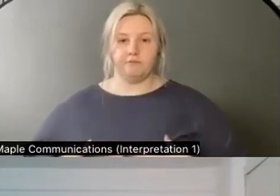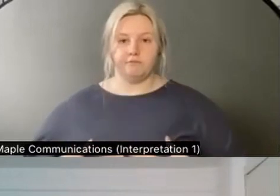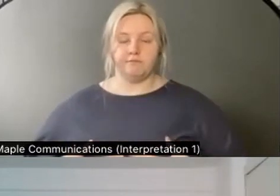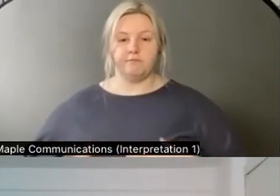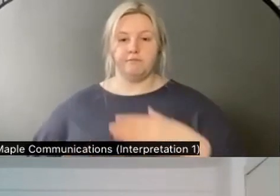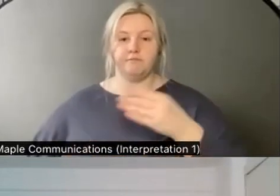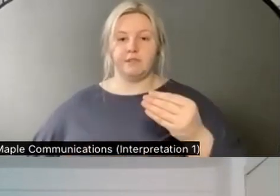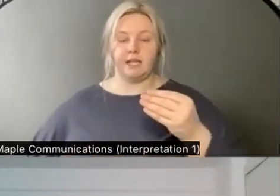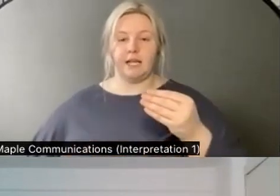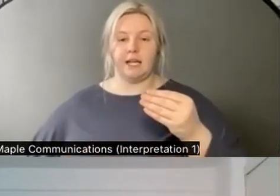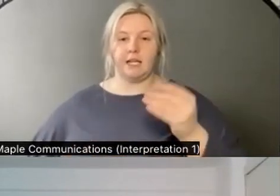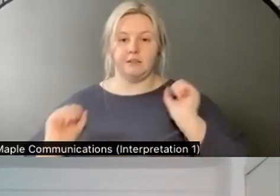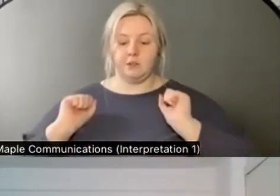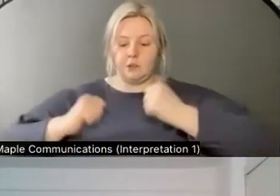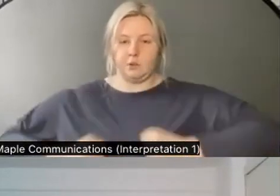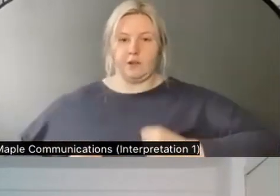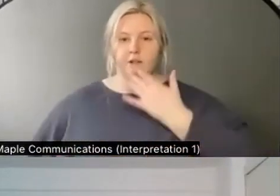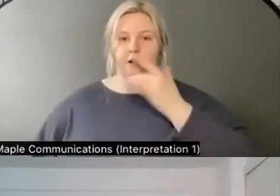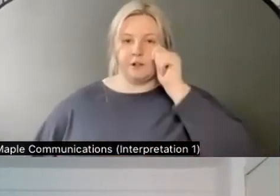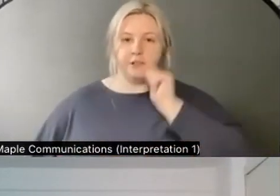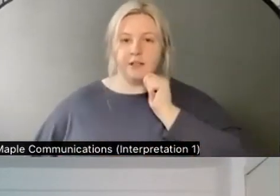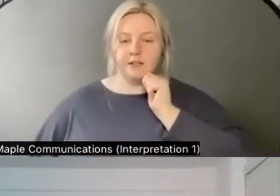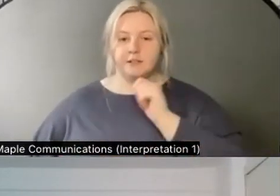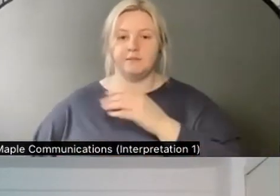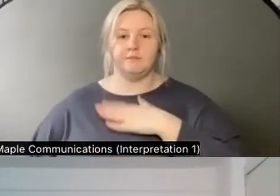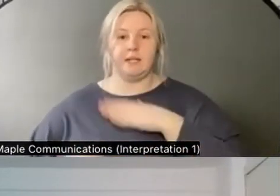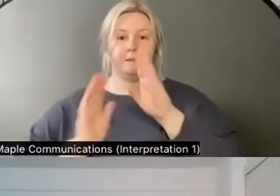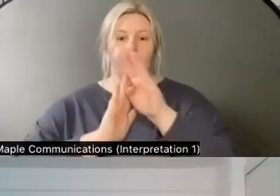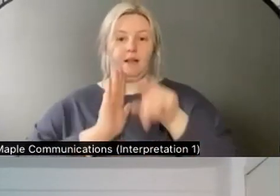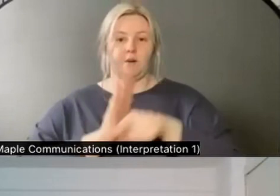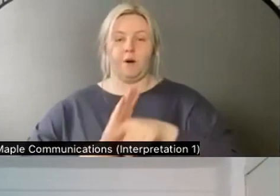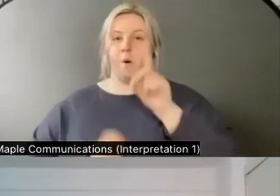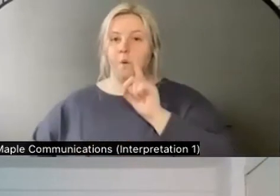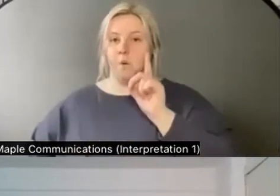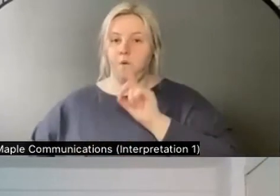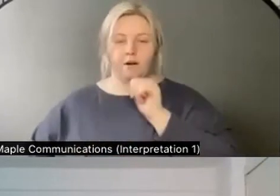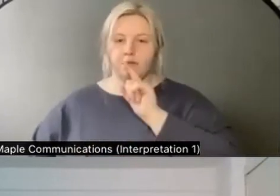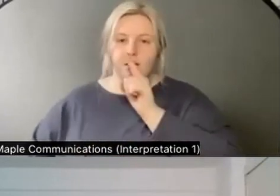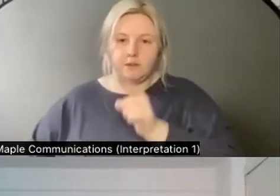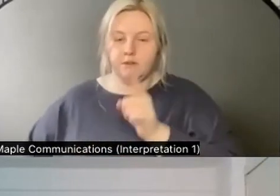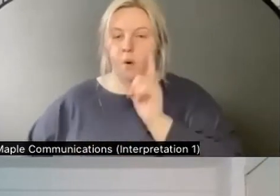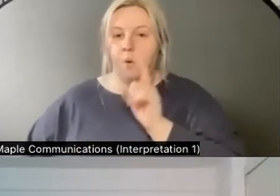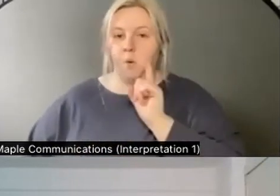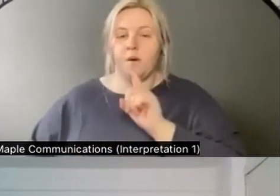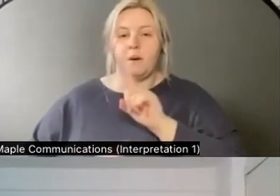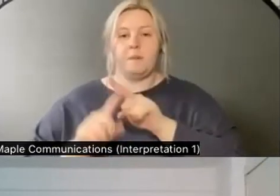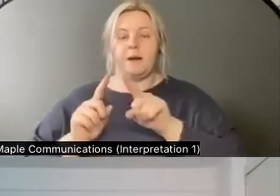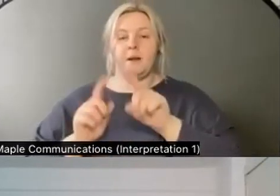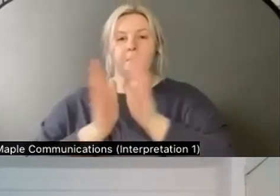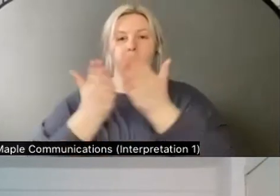tan colored sweater. My artificial background is bookshelves filled with